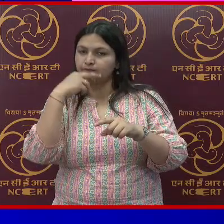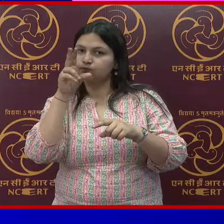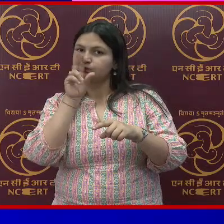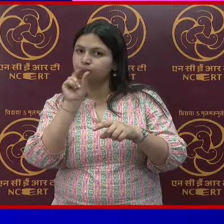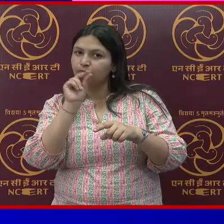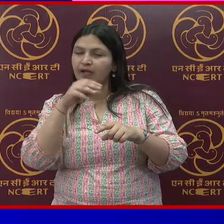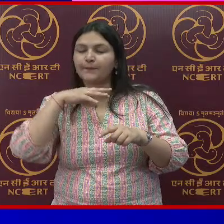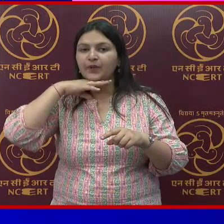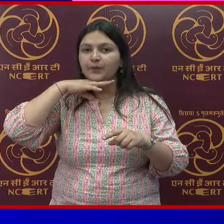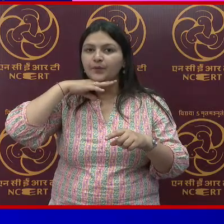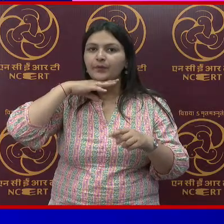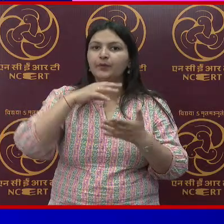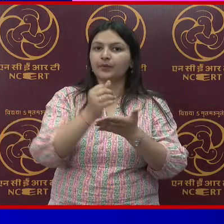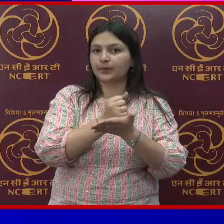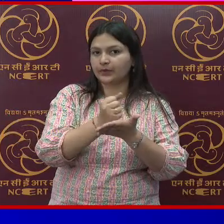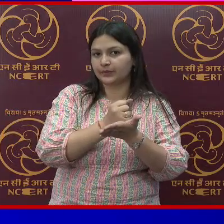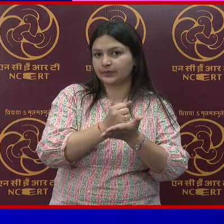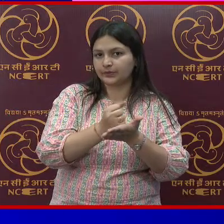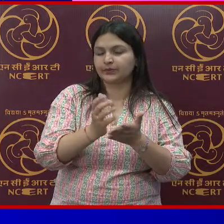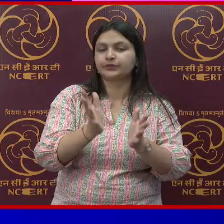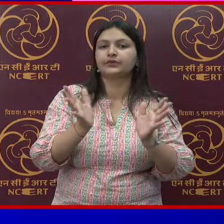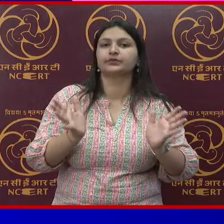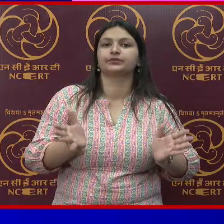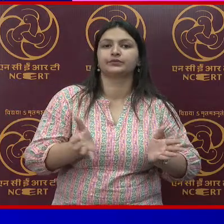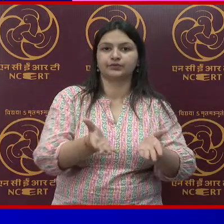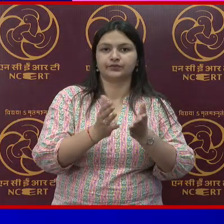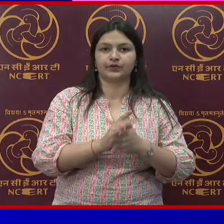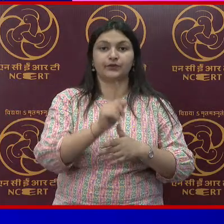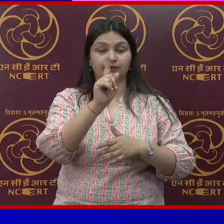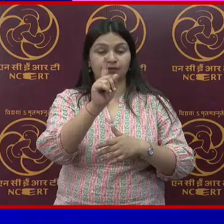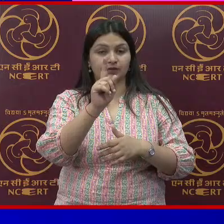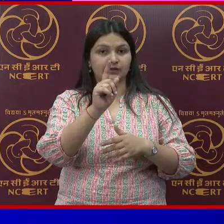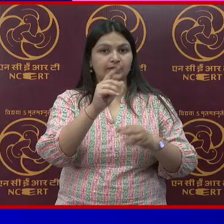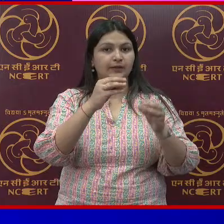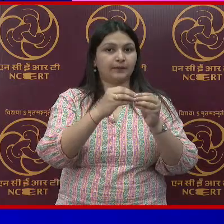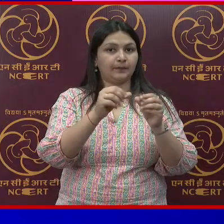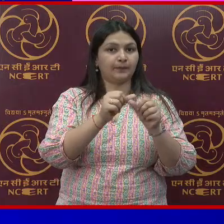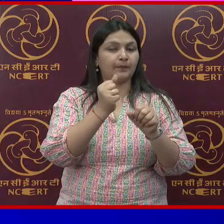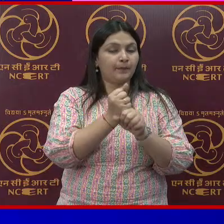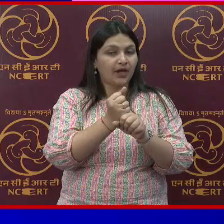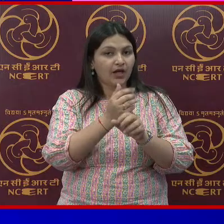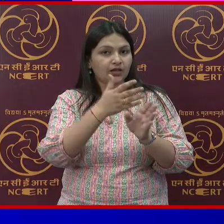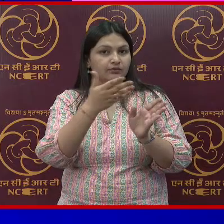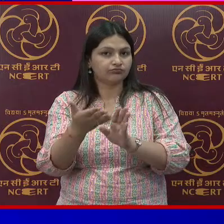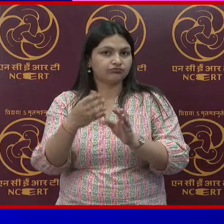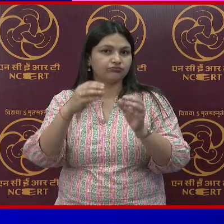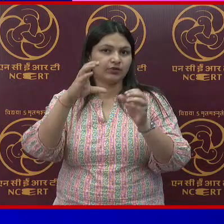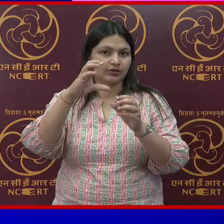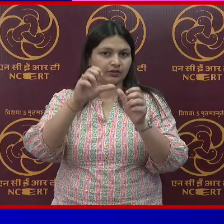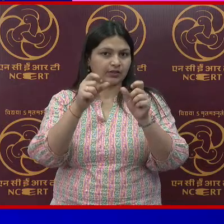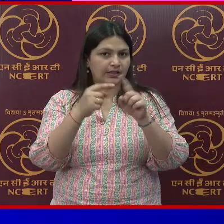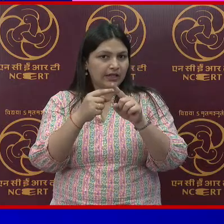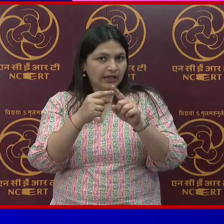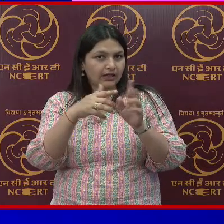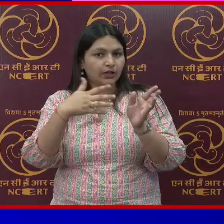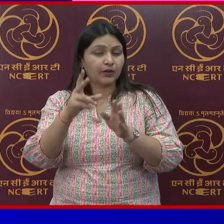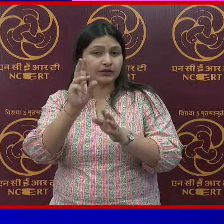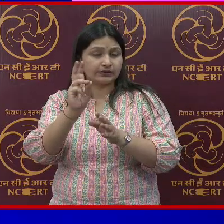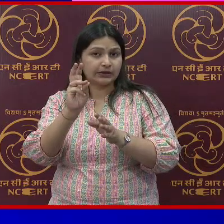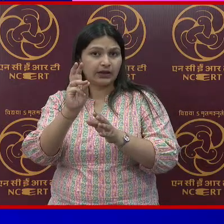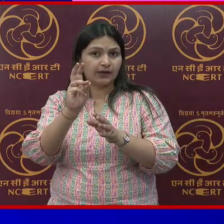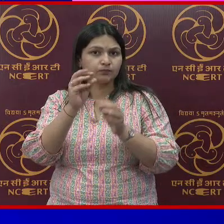sound. So here the first one is bag, next one is cap, and the next one is balloon. So can you tell me which one balloon is is different?